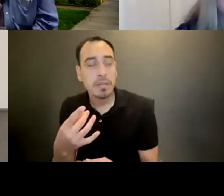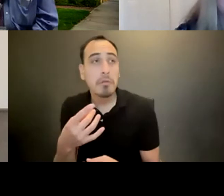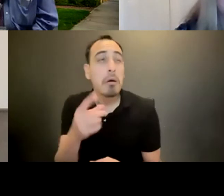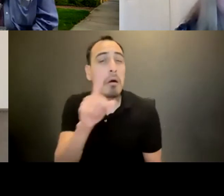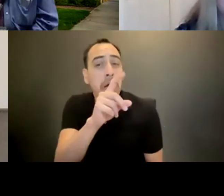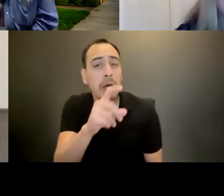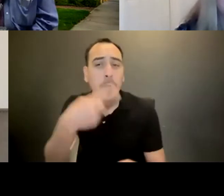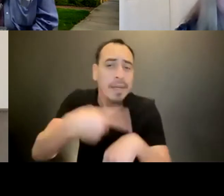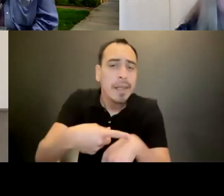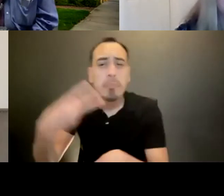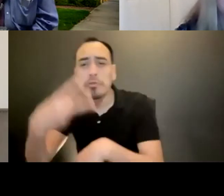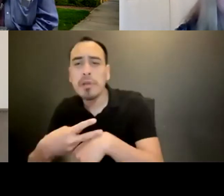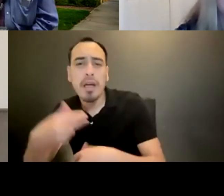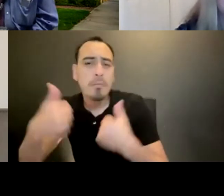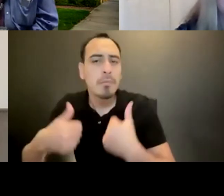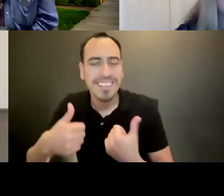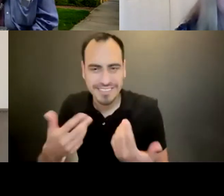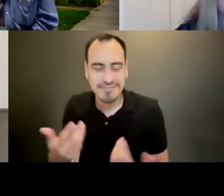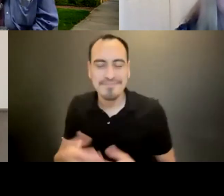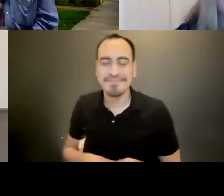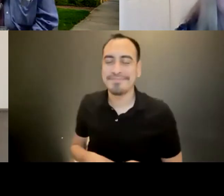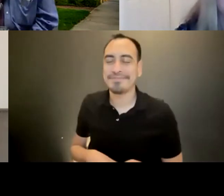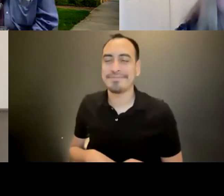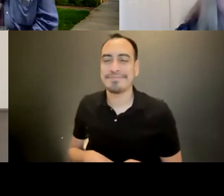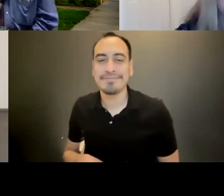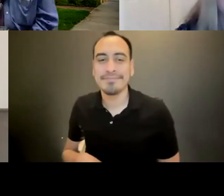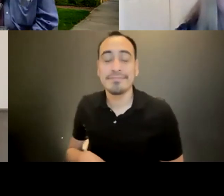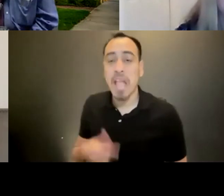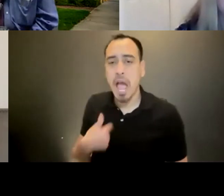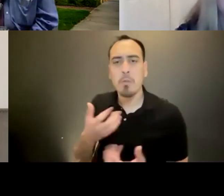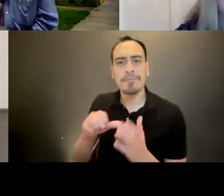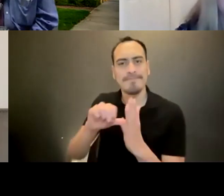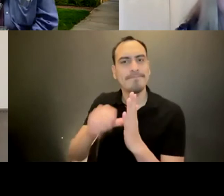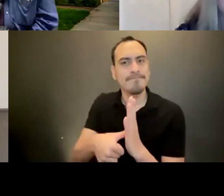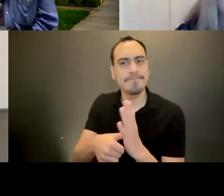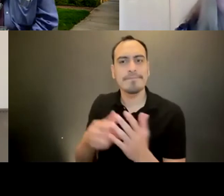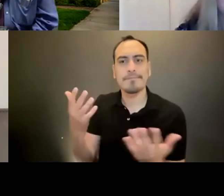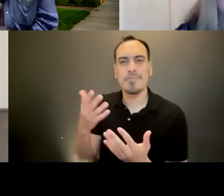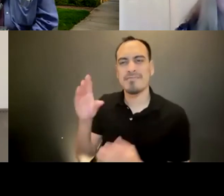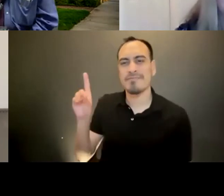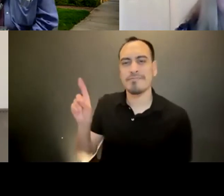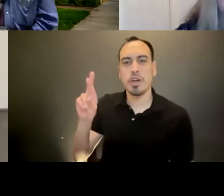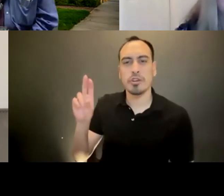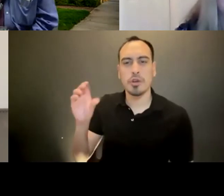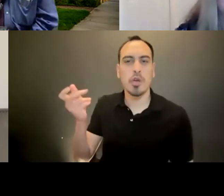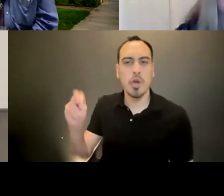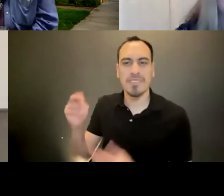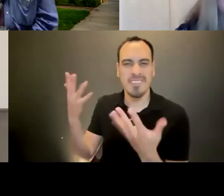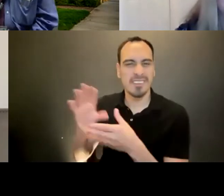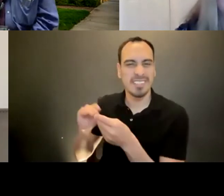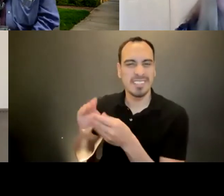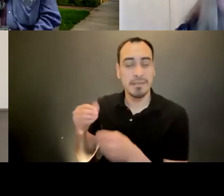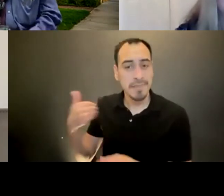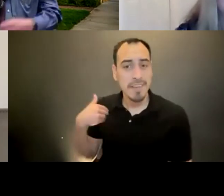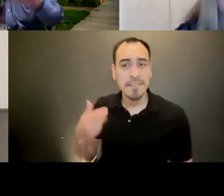want to emphasize again what Dr. Cohen said, that I think we are very fortunate that we have 3 very